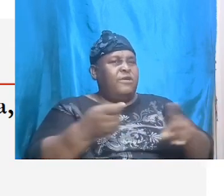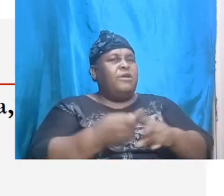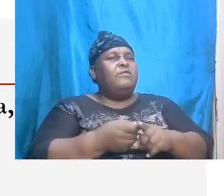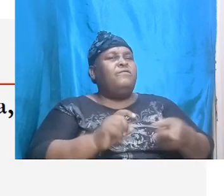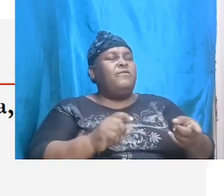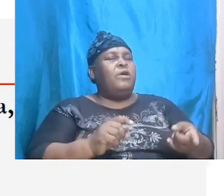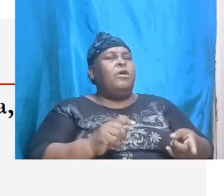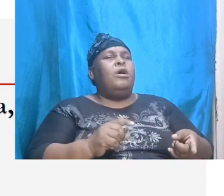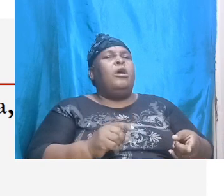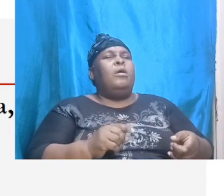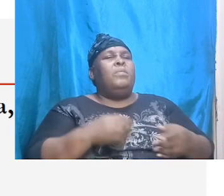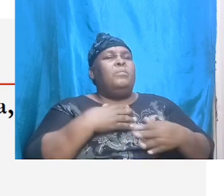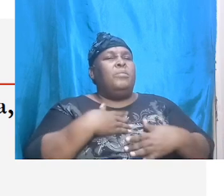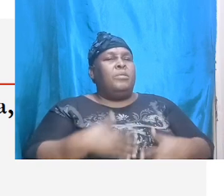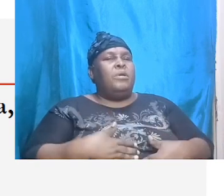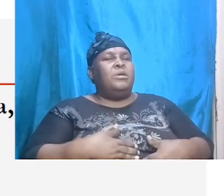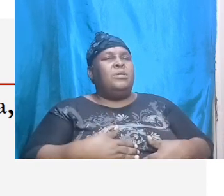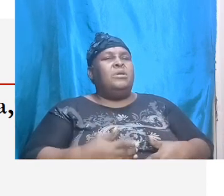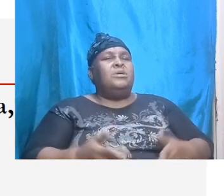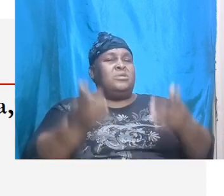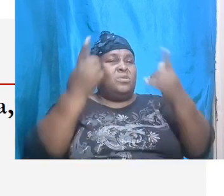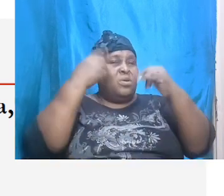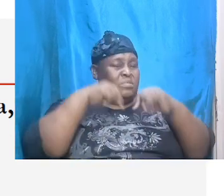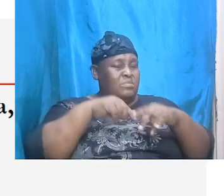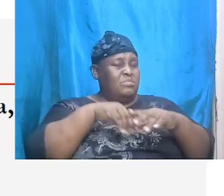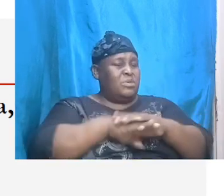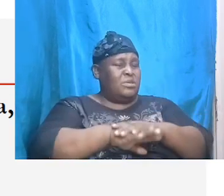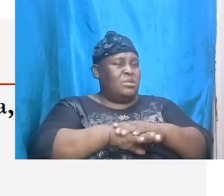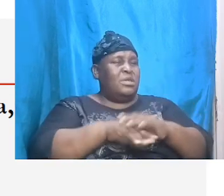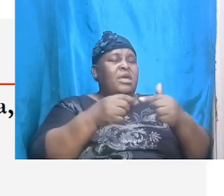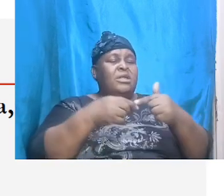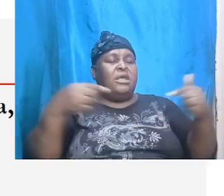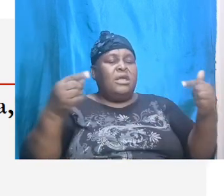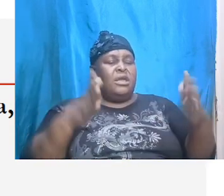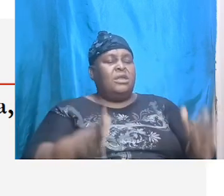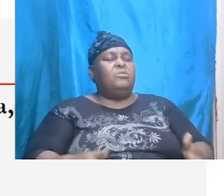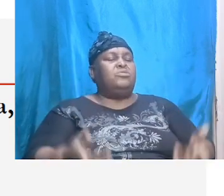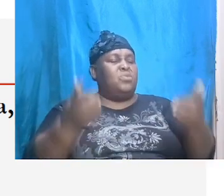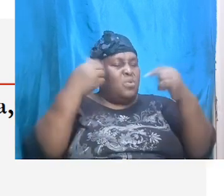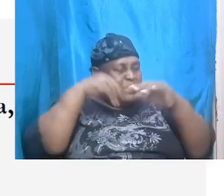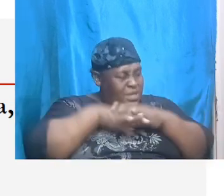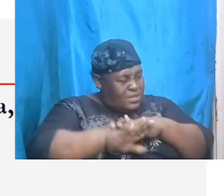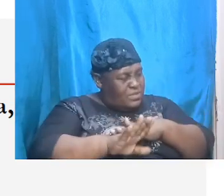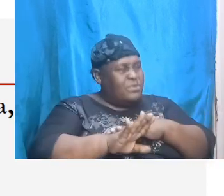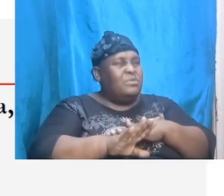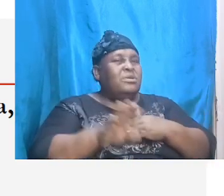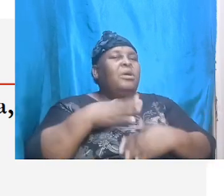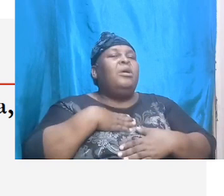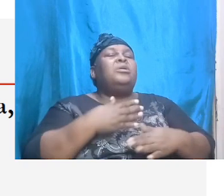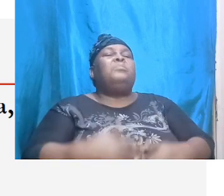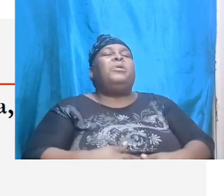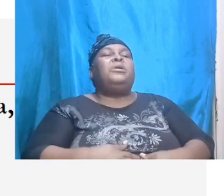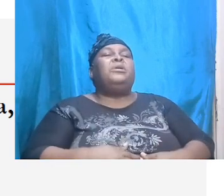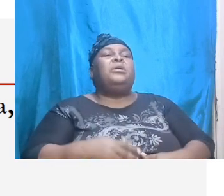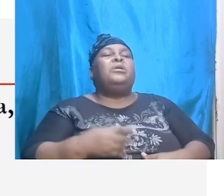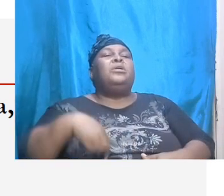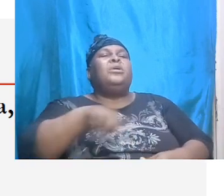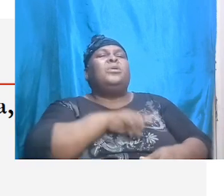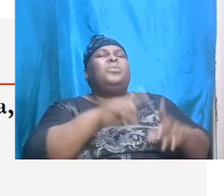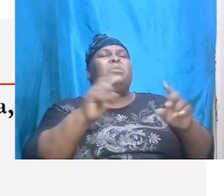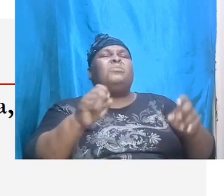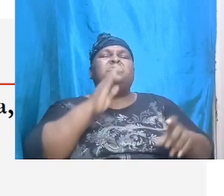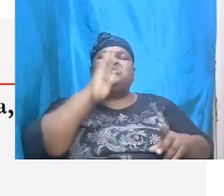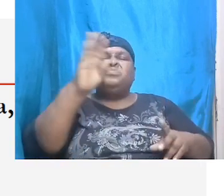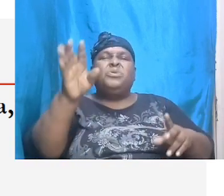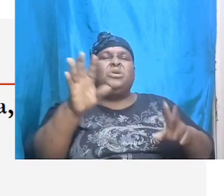brethren, is letting in the enemy to come into the body. That is why, as children of God, we must be united in terms of